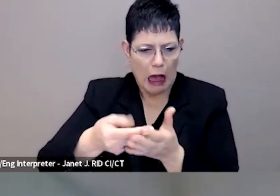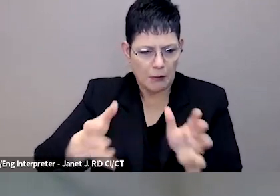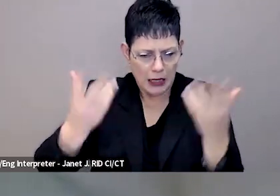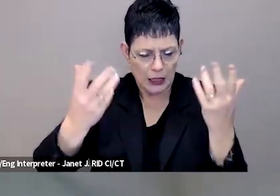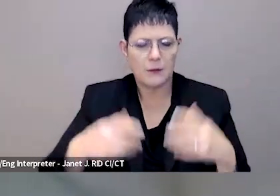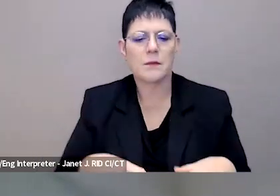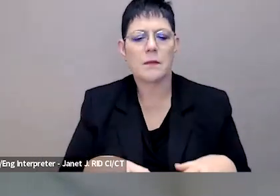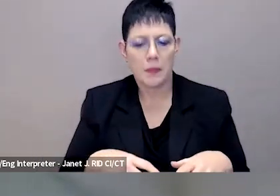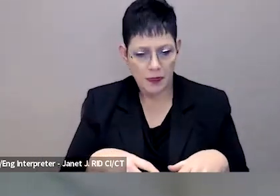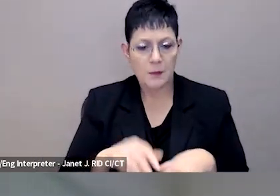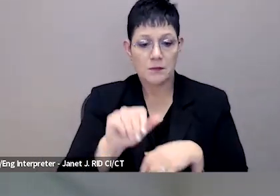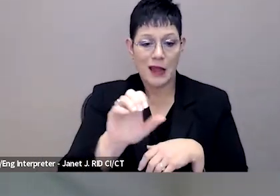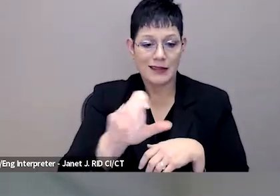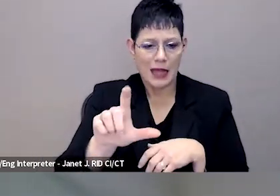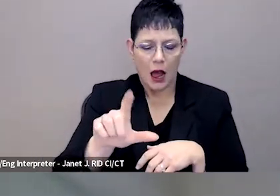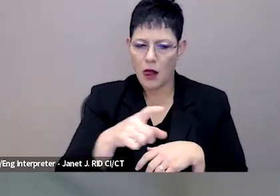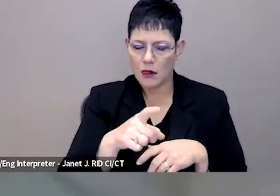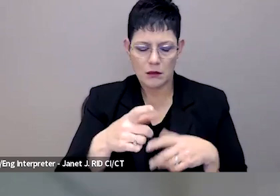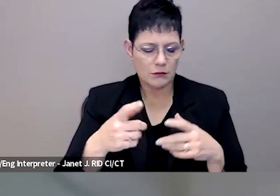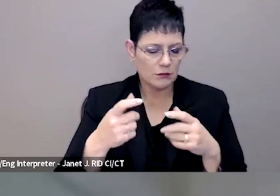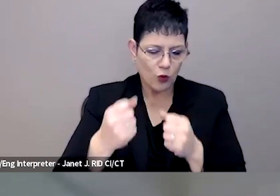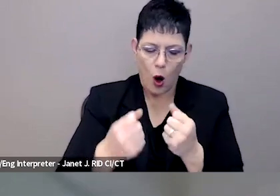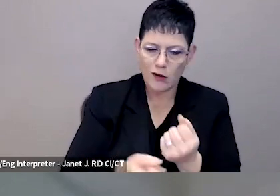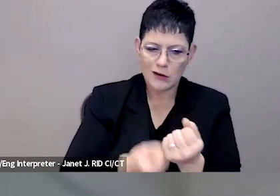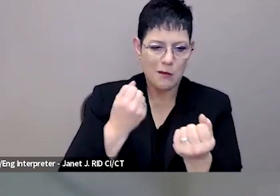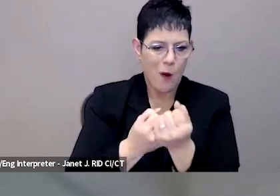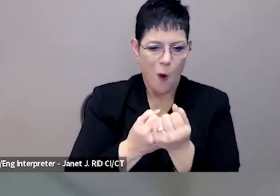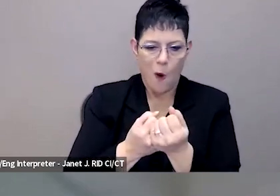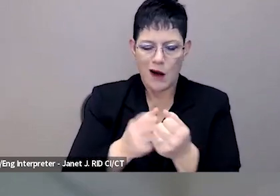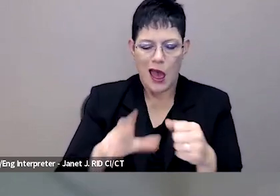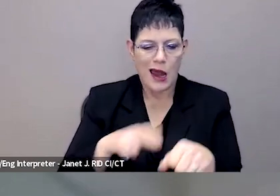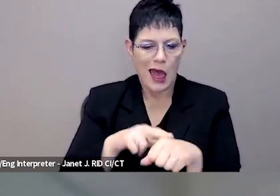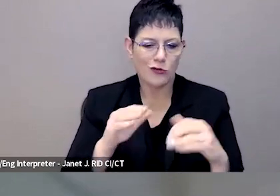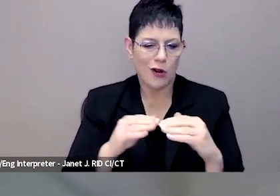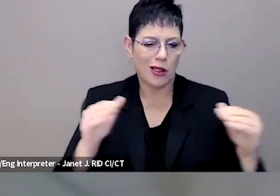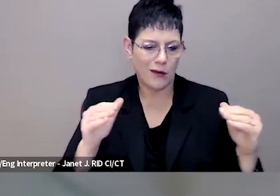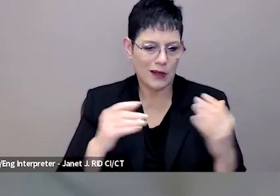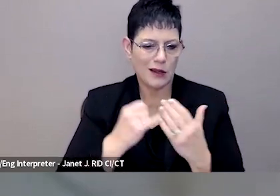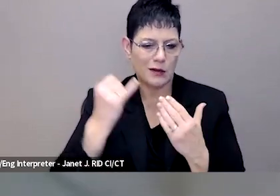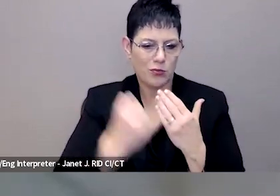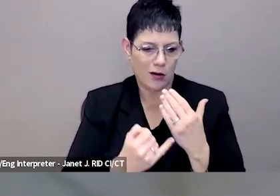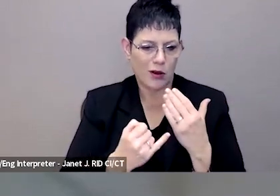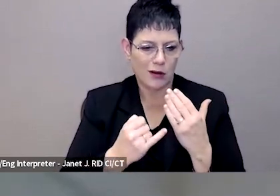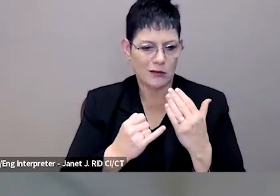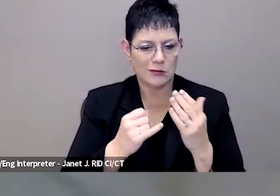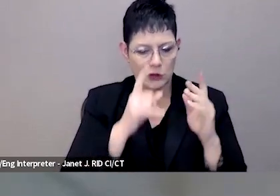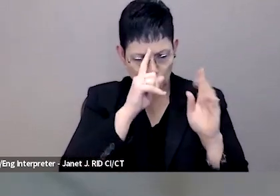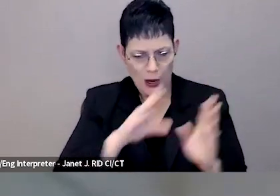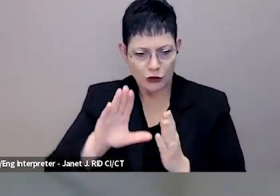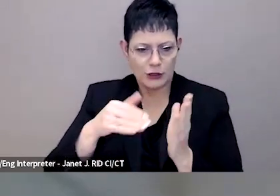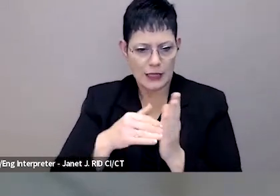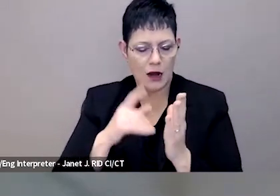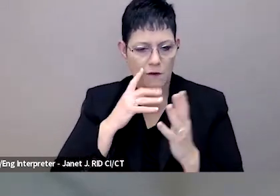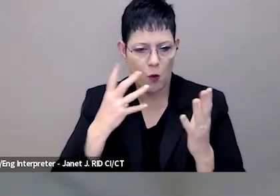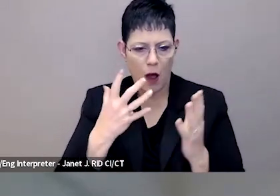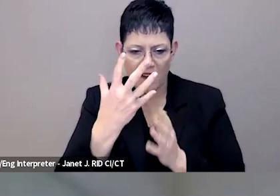Care Workforce Strategy Center, which is a 5-year initiative dedicated to improving